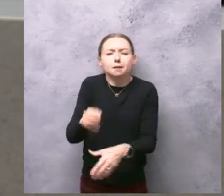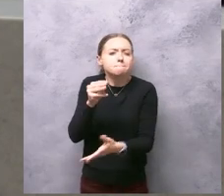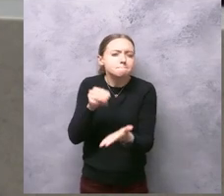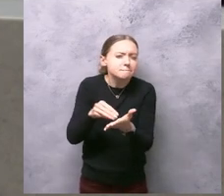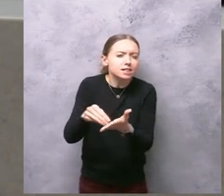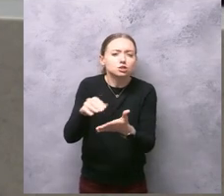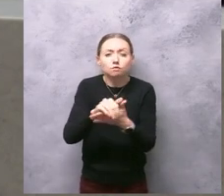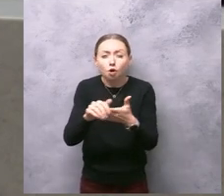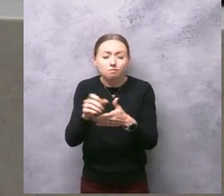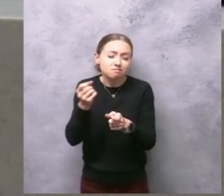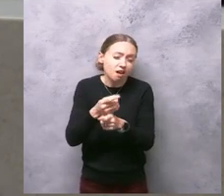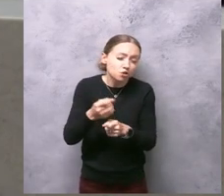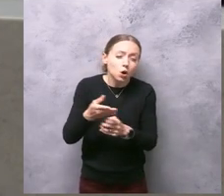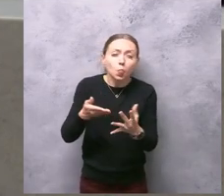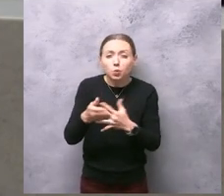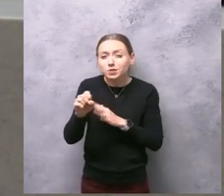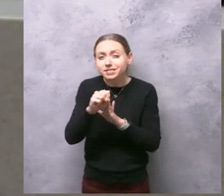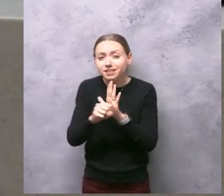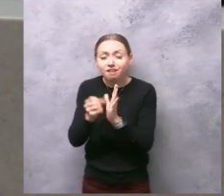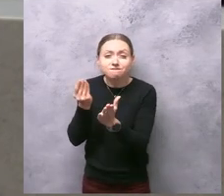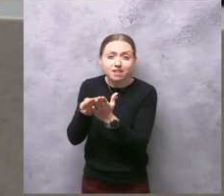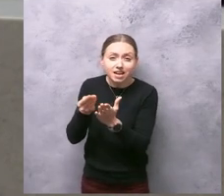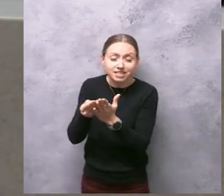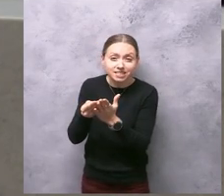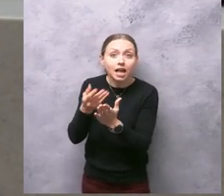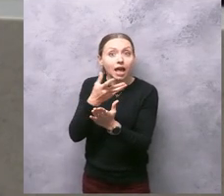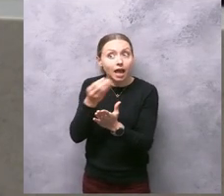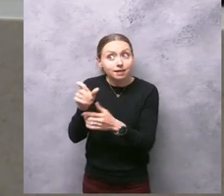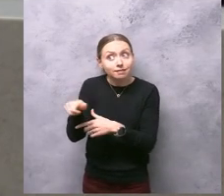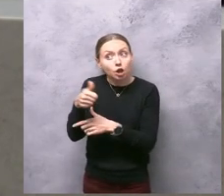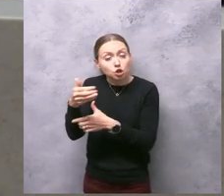state FSP funding, and whereas Section TEC Section